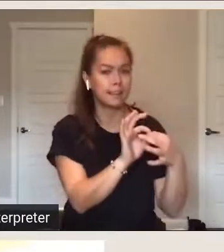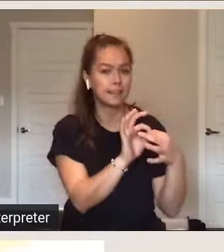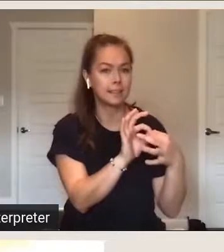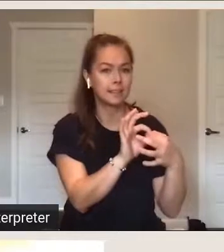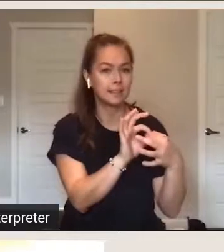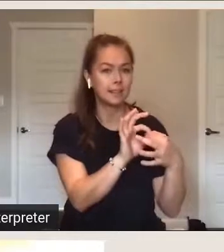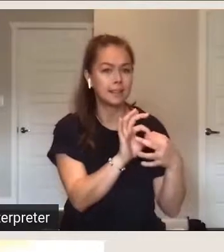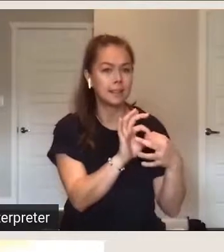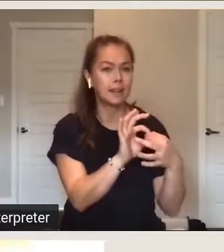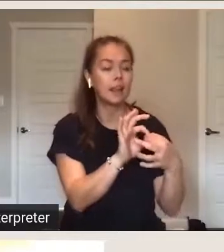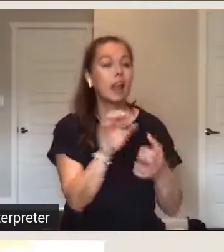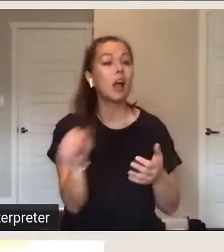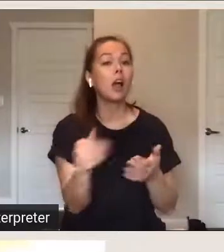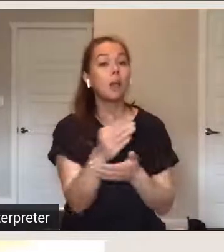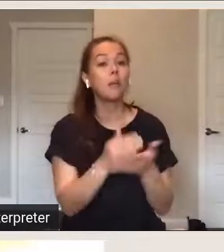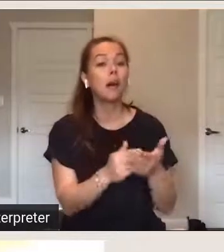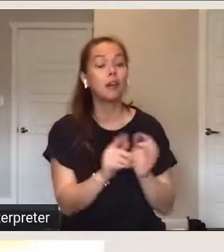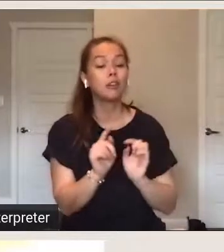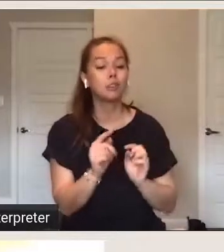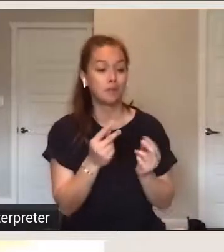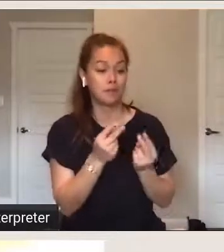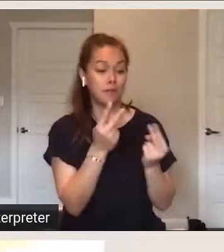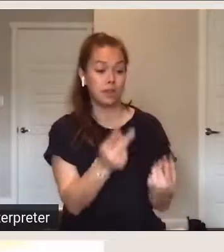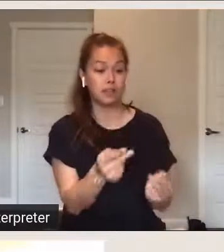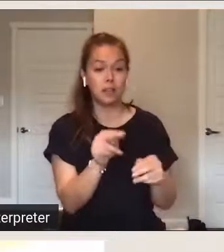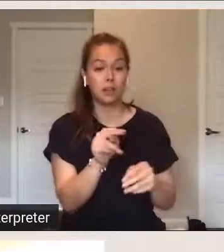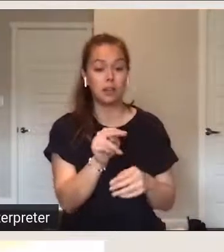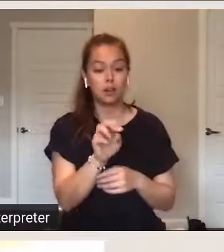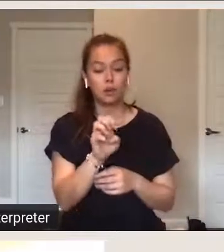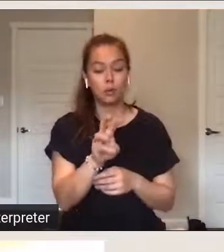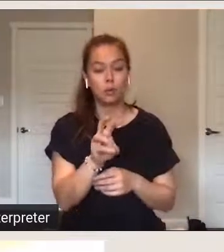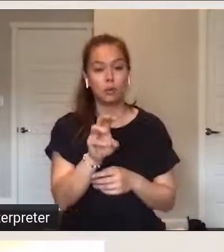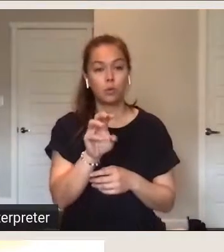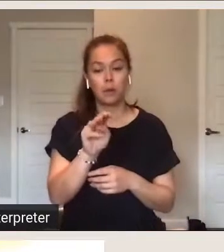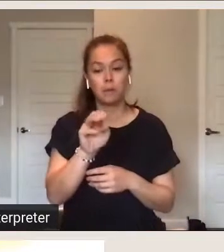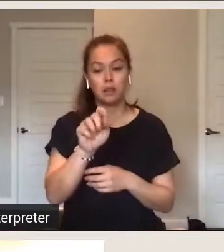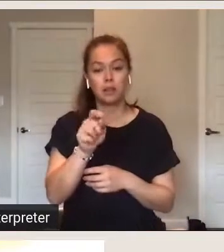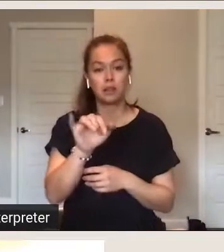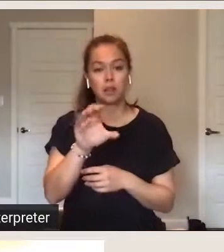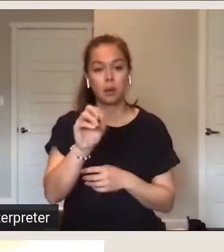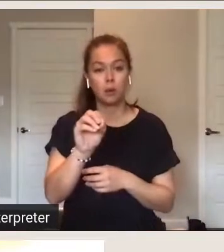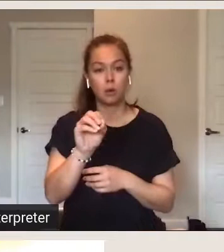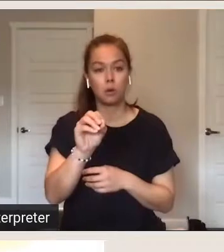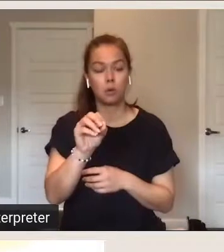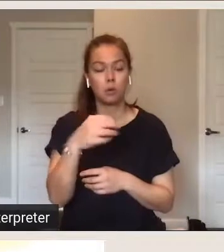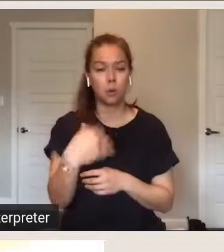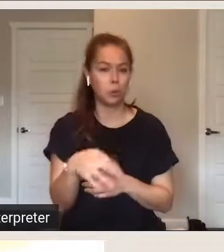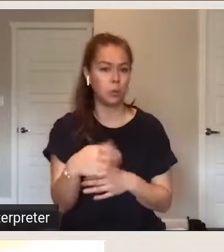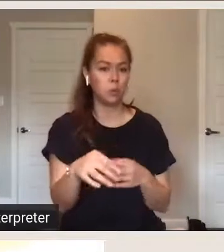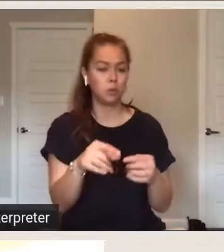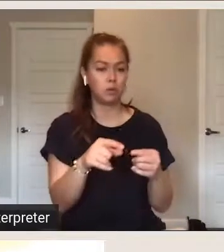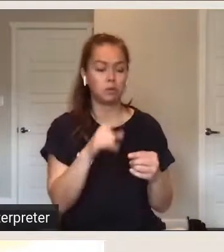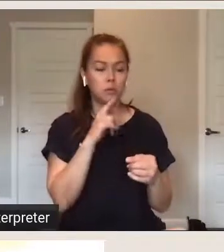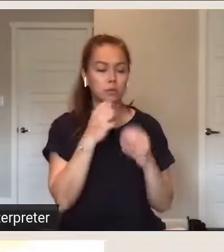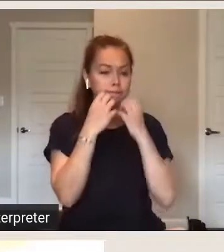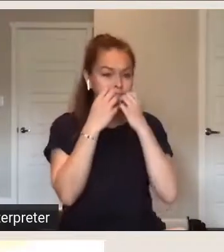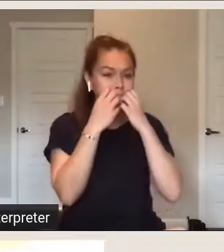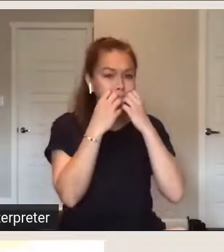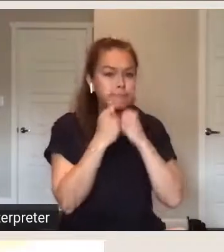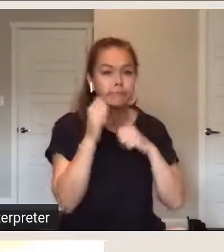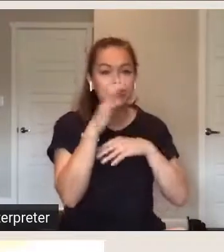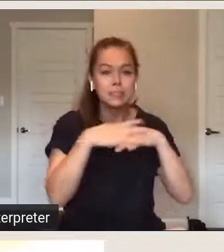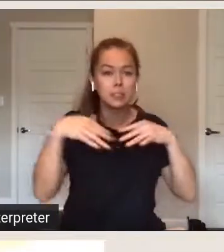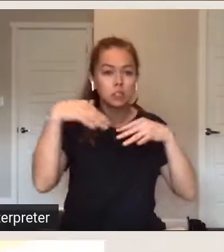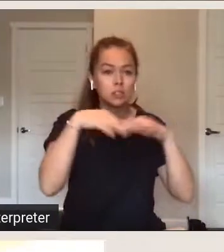very sacred land and territory and has been for thousands of years for Indigenous people,